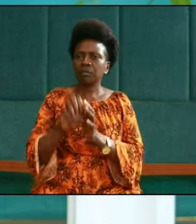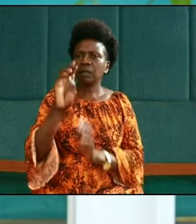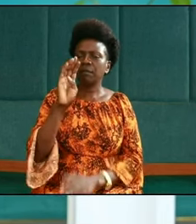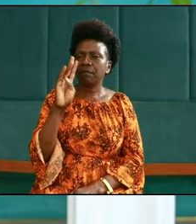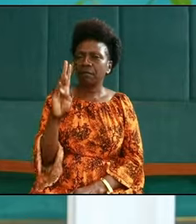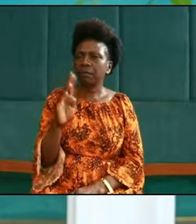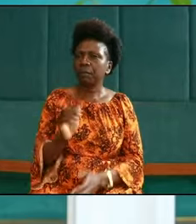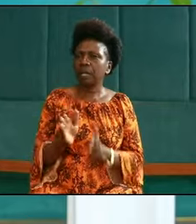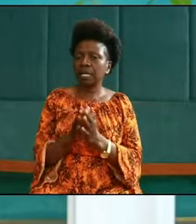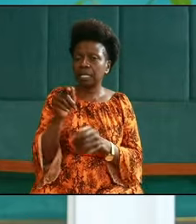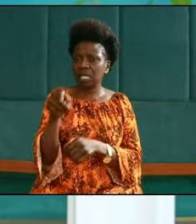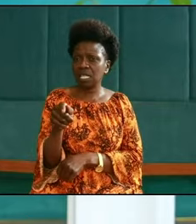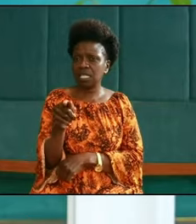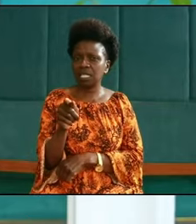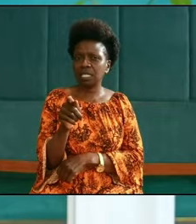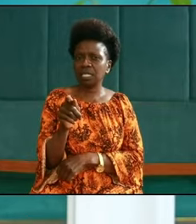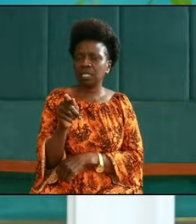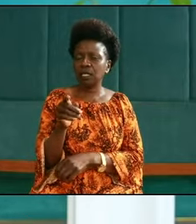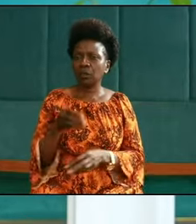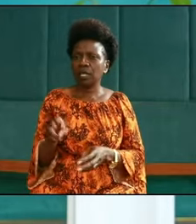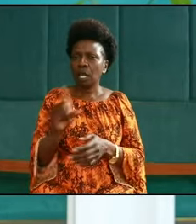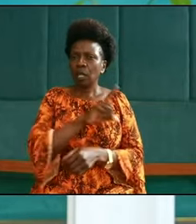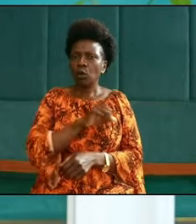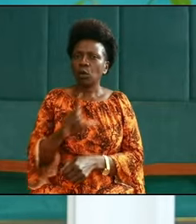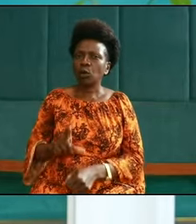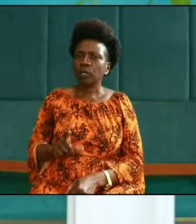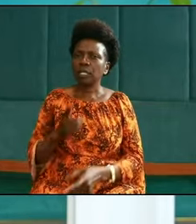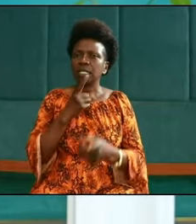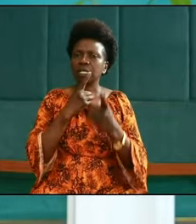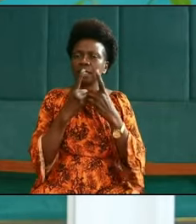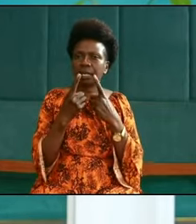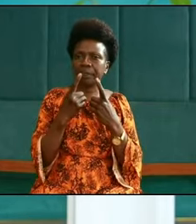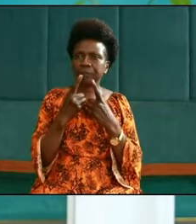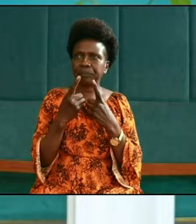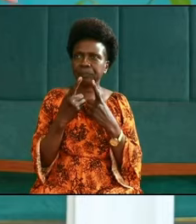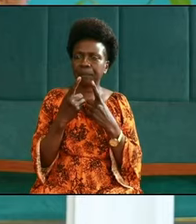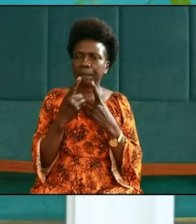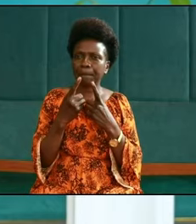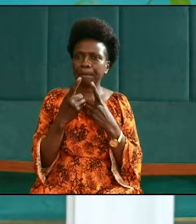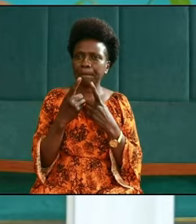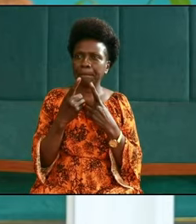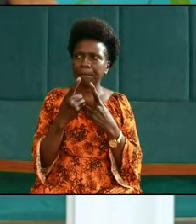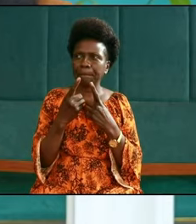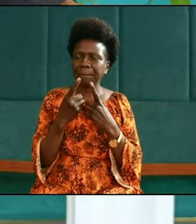And so in this highway that the Lord is saying, hip up, hip